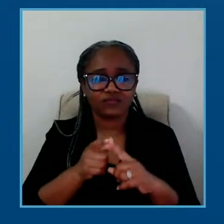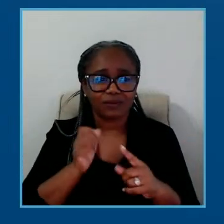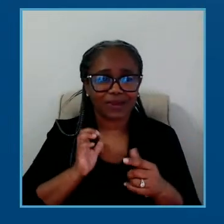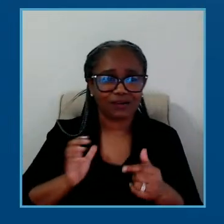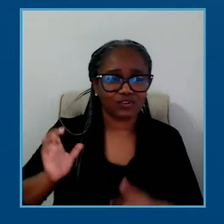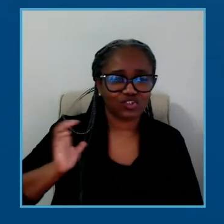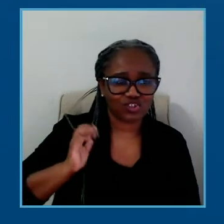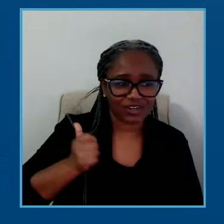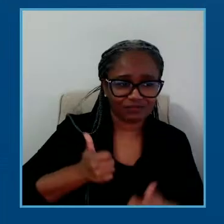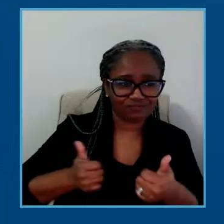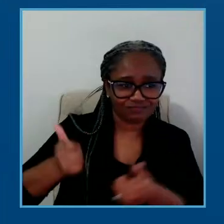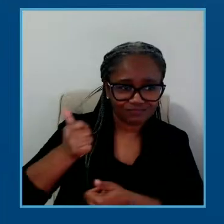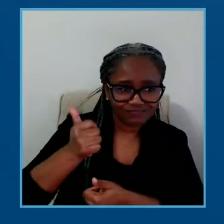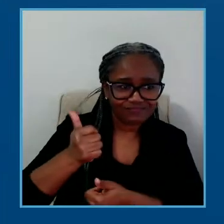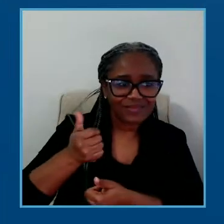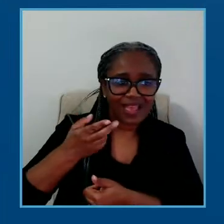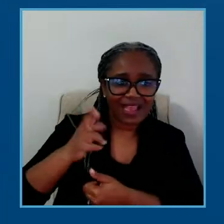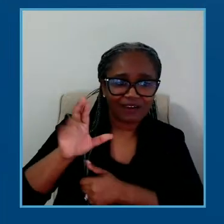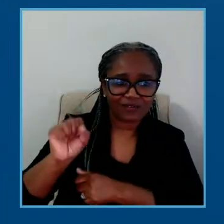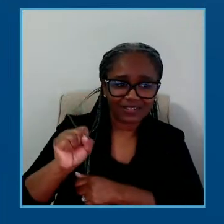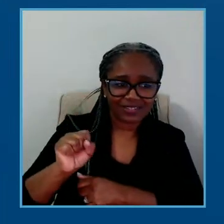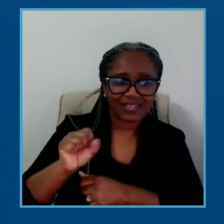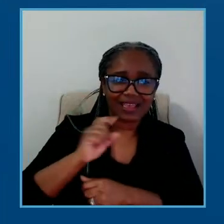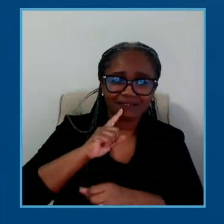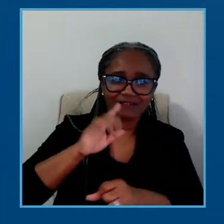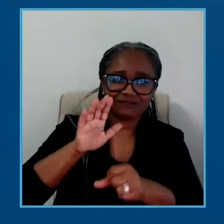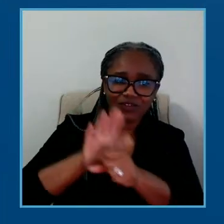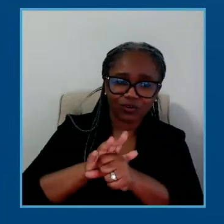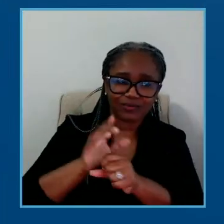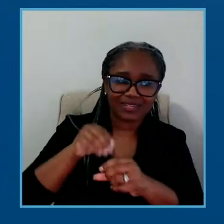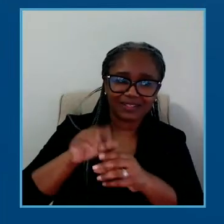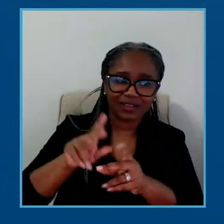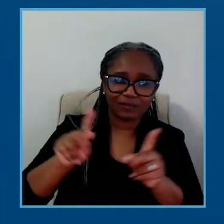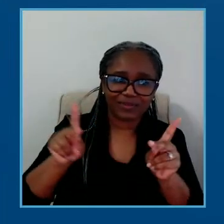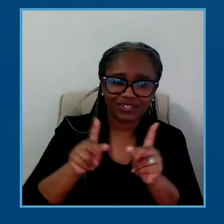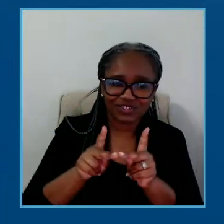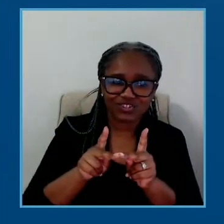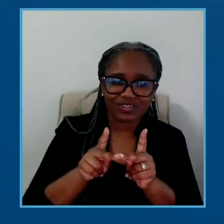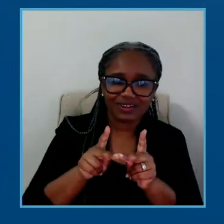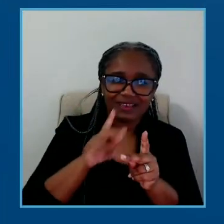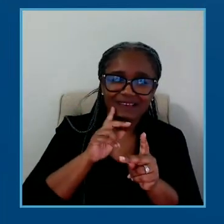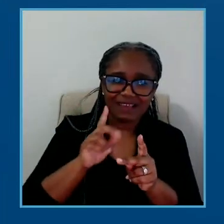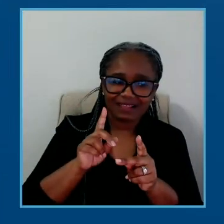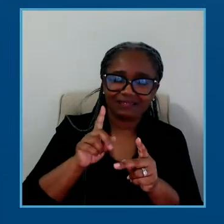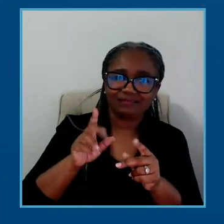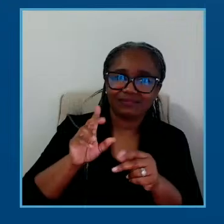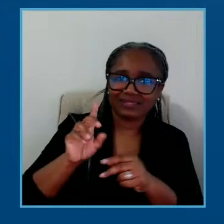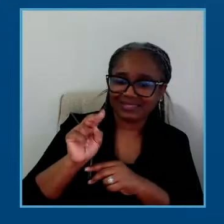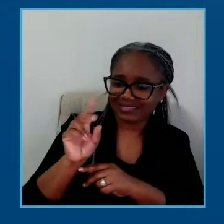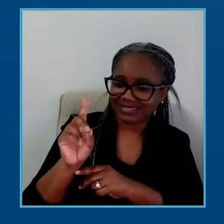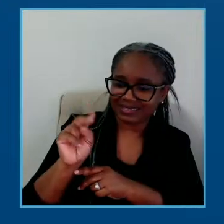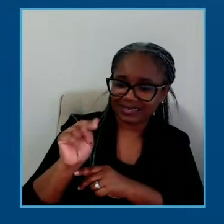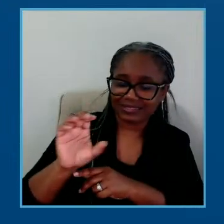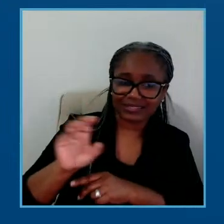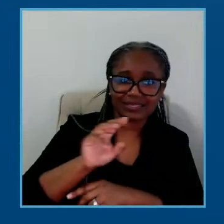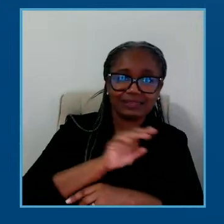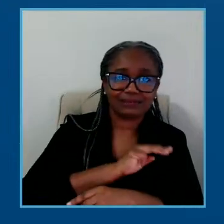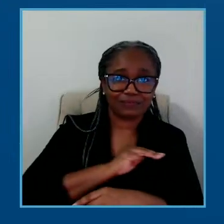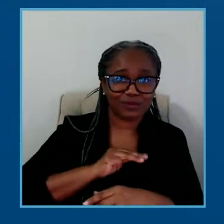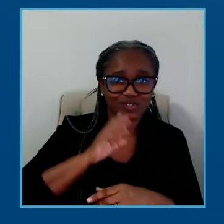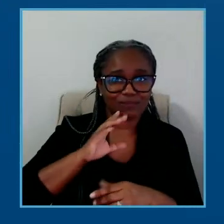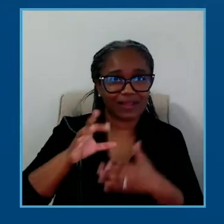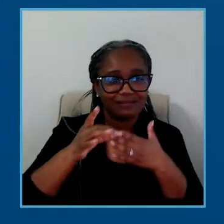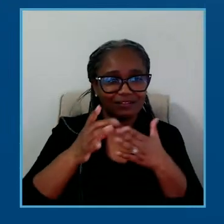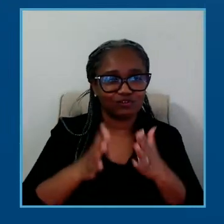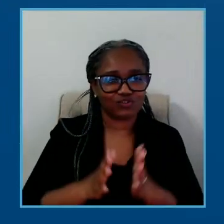the DNC bylaws and the committee's rules of procedure, which were adopted by the full committee in 2021. Our bylaws require that the